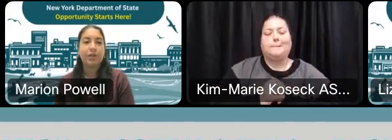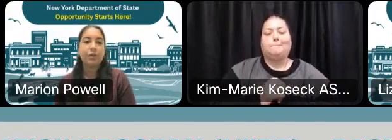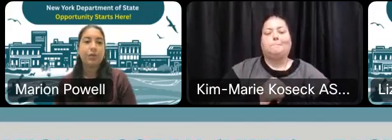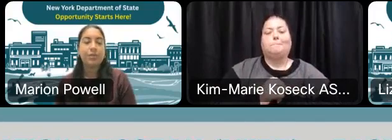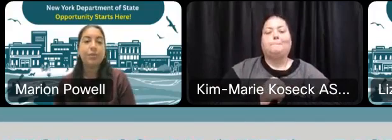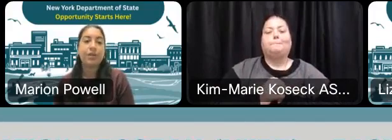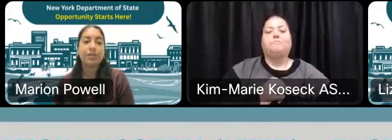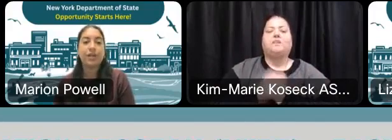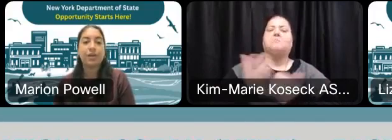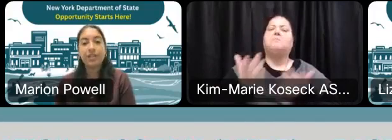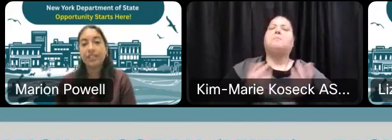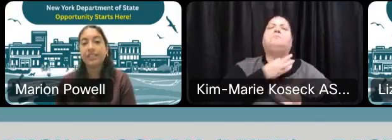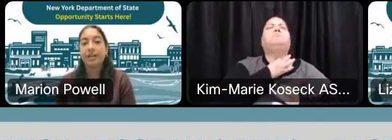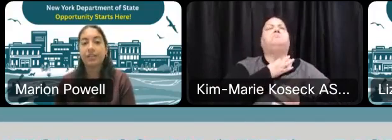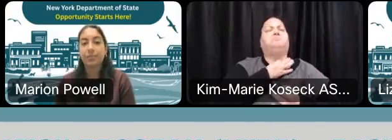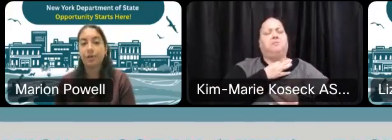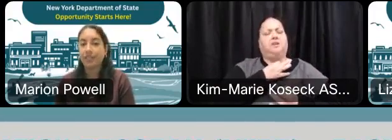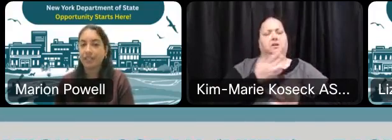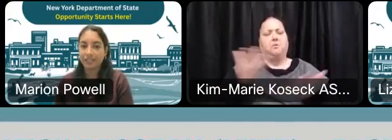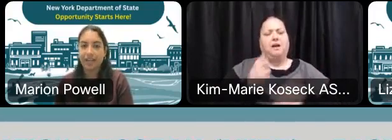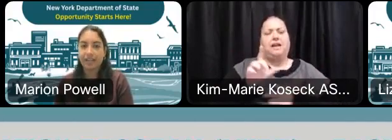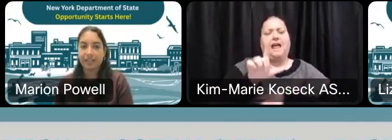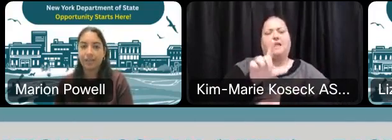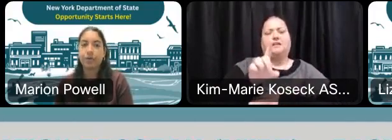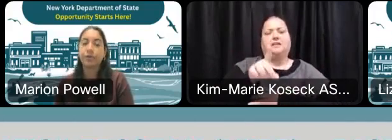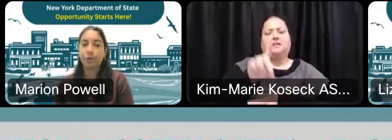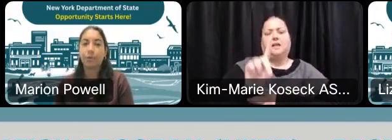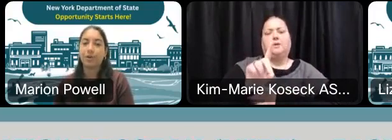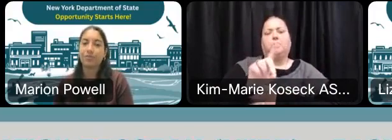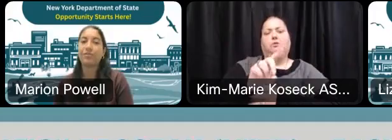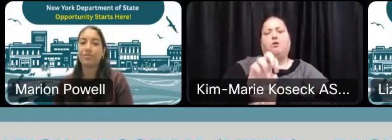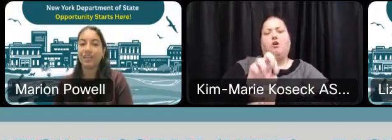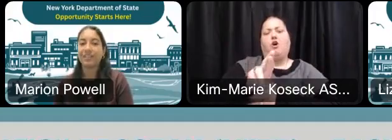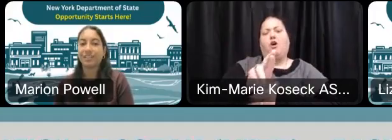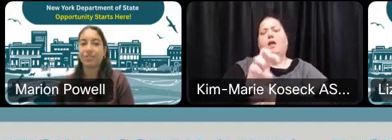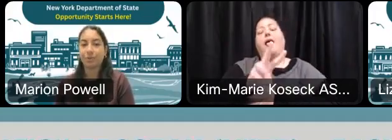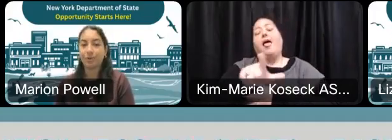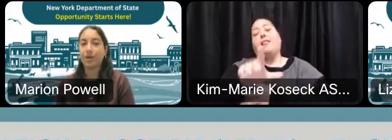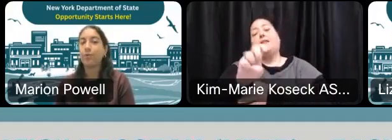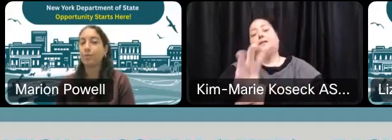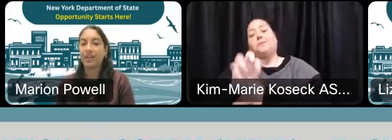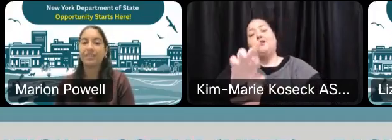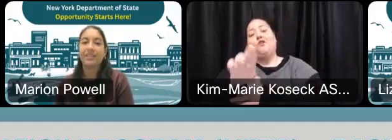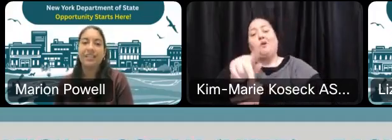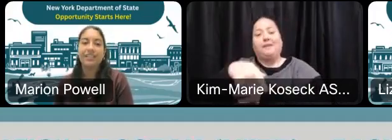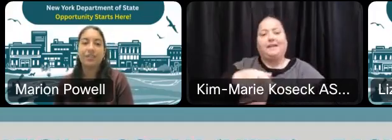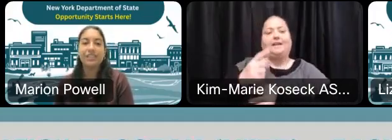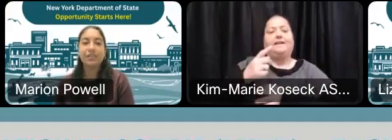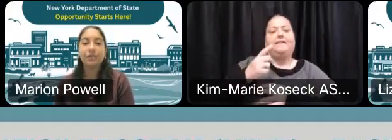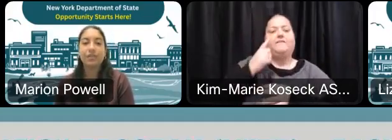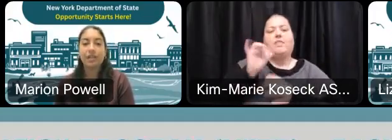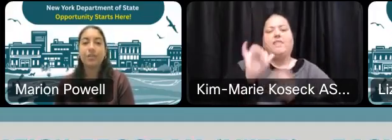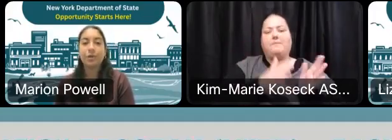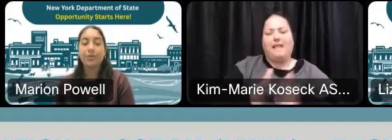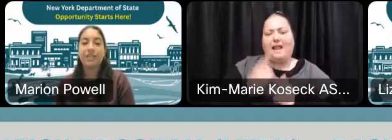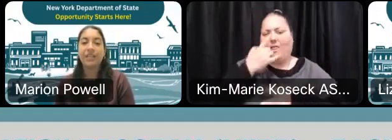So you may be wondering, what is an LWRP exactly, or local waterfront revitalization program or plan? So